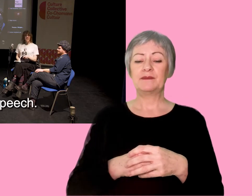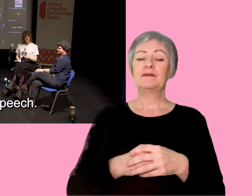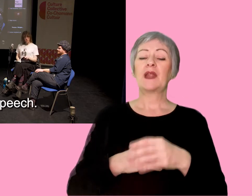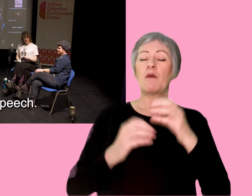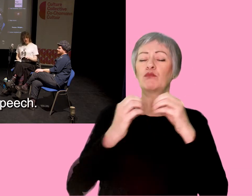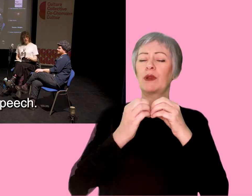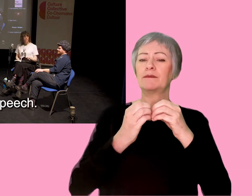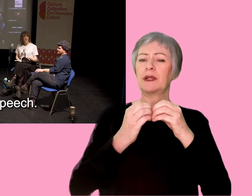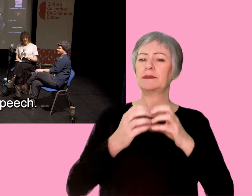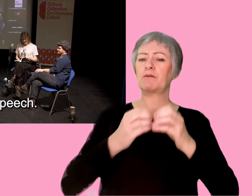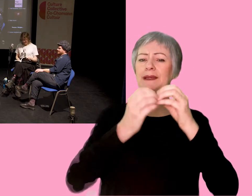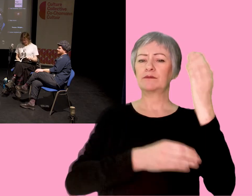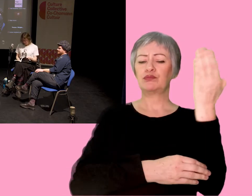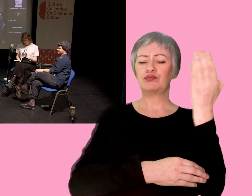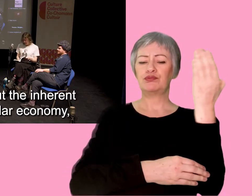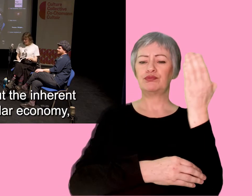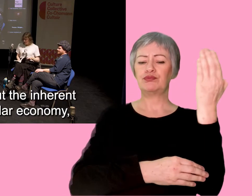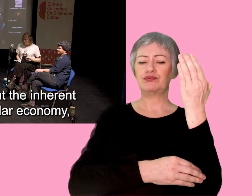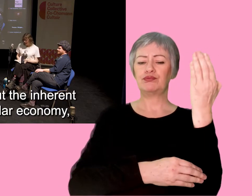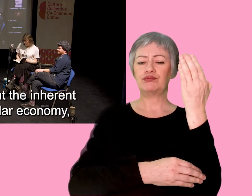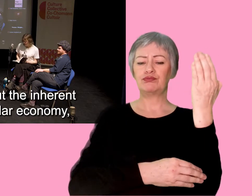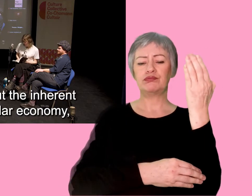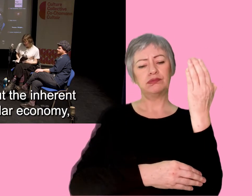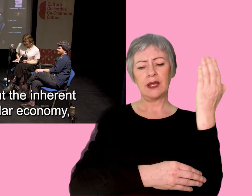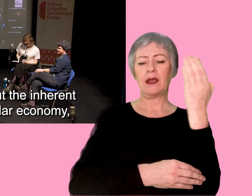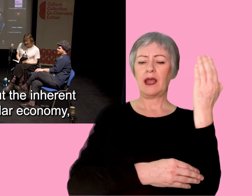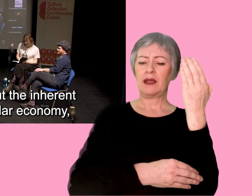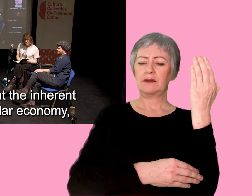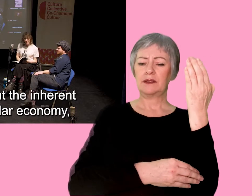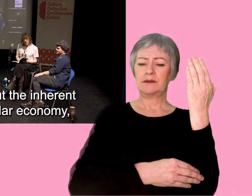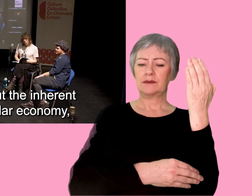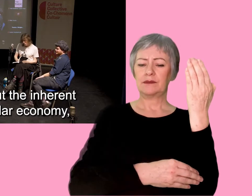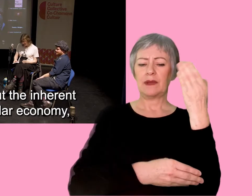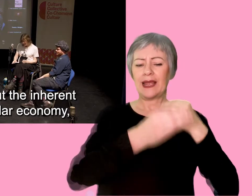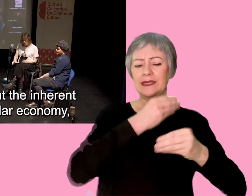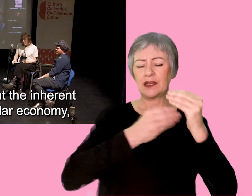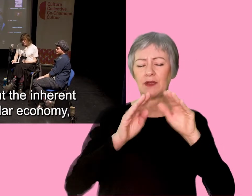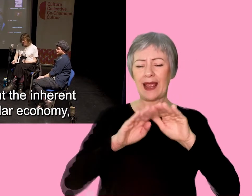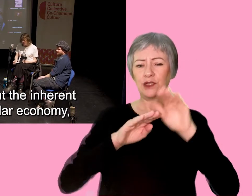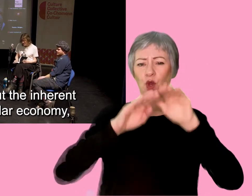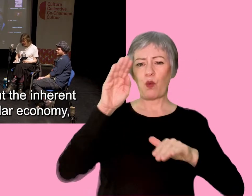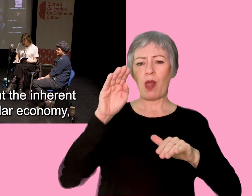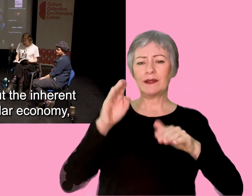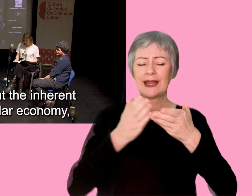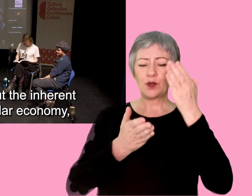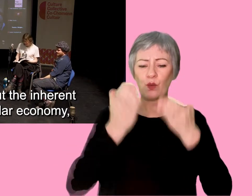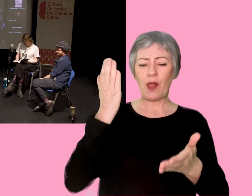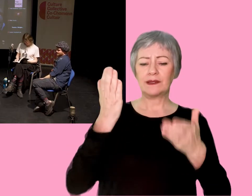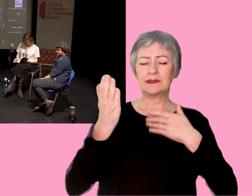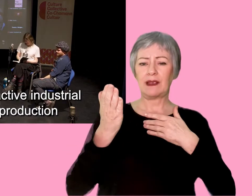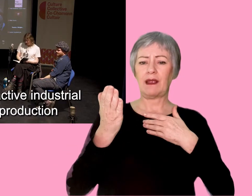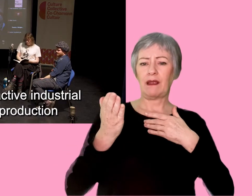Brenna's speechifying. She chants about the inherent inequalities of the interstellar